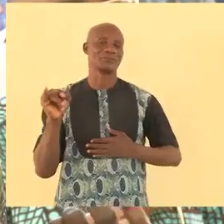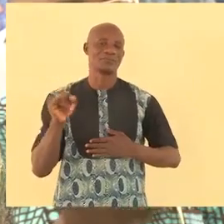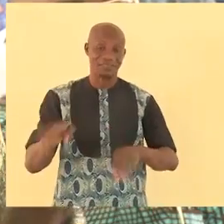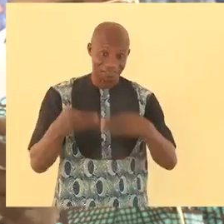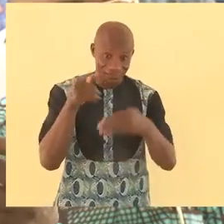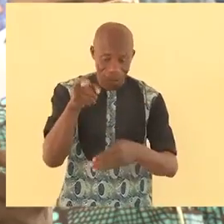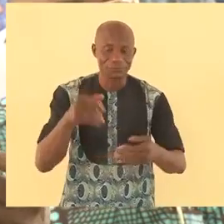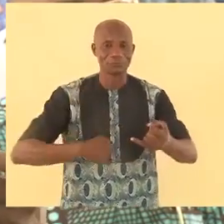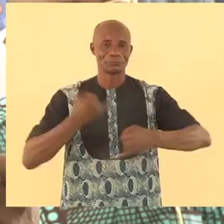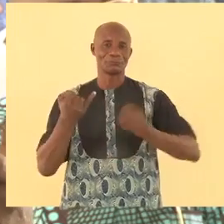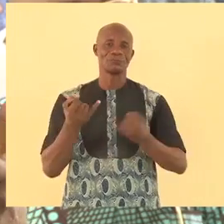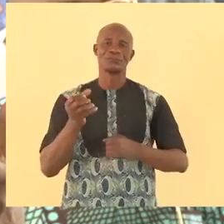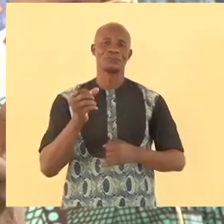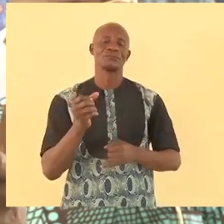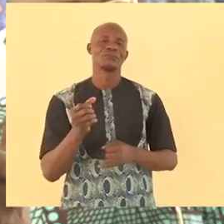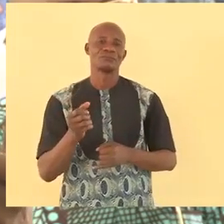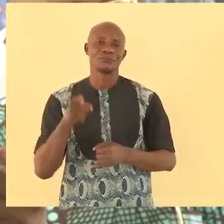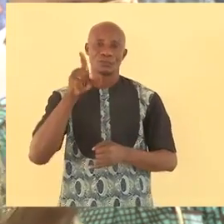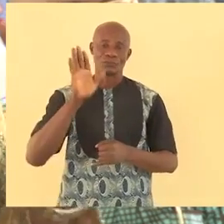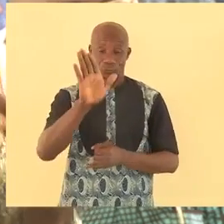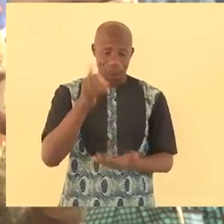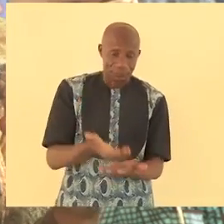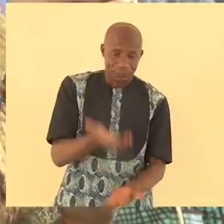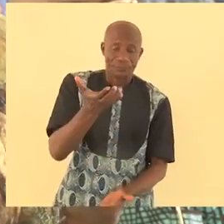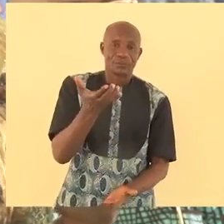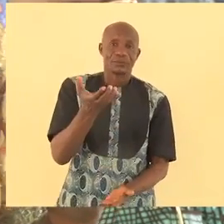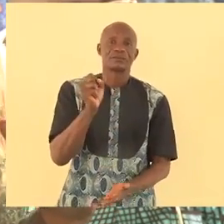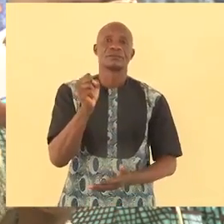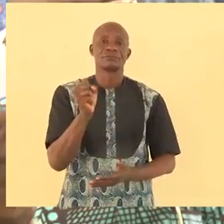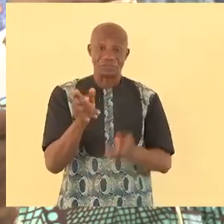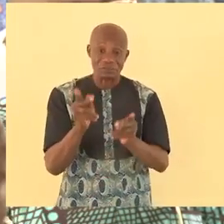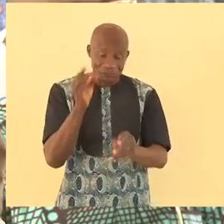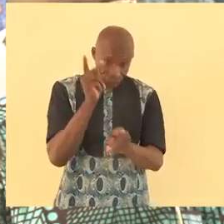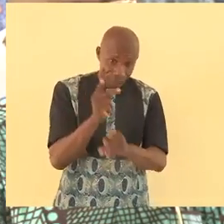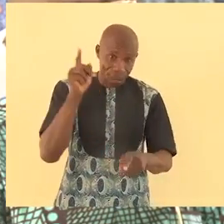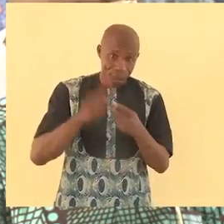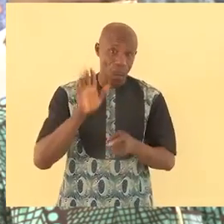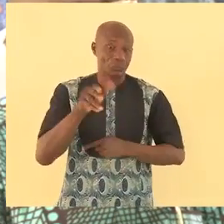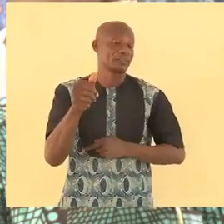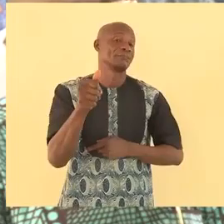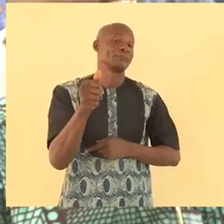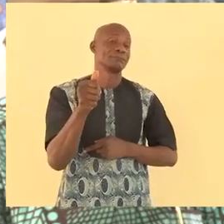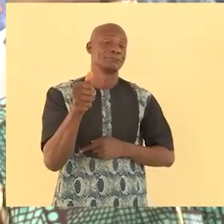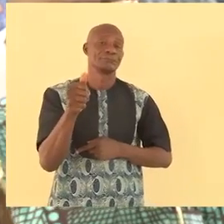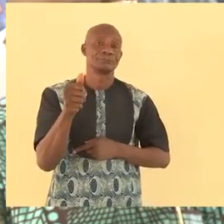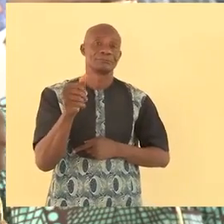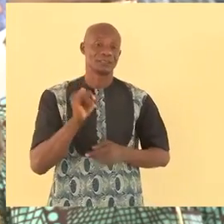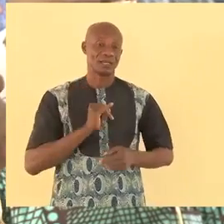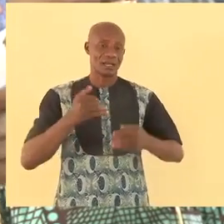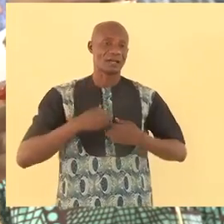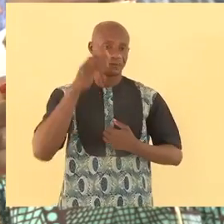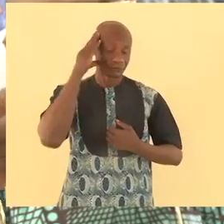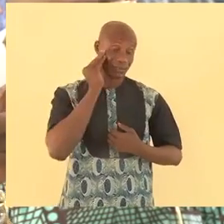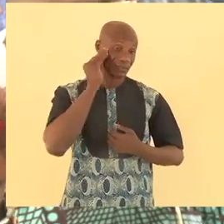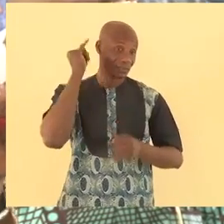smiling, gives you joy, and so on. Your riches, if you keep to yourself. I had a